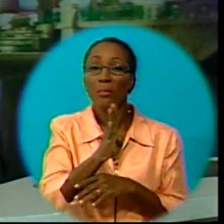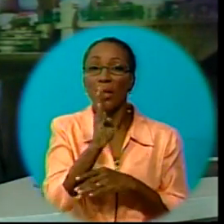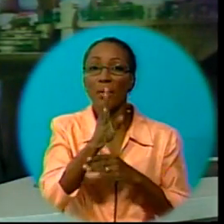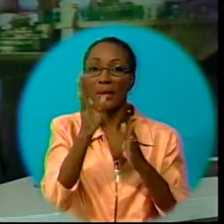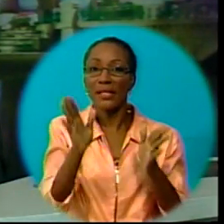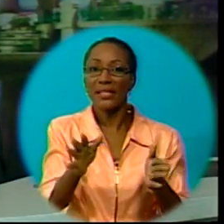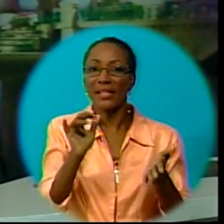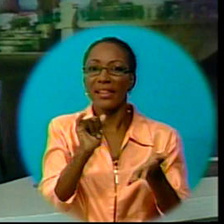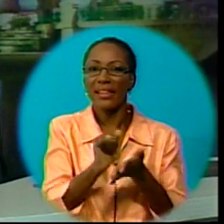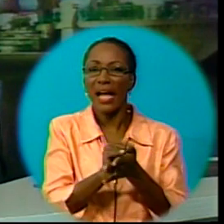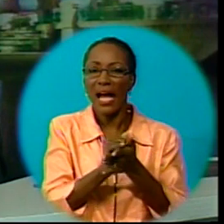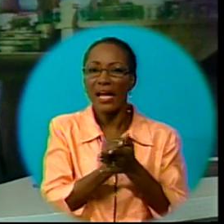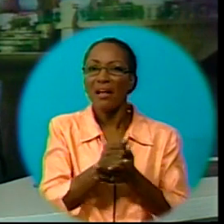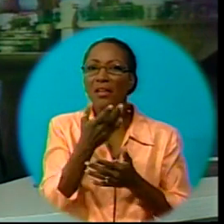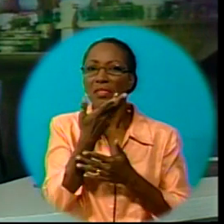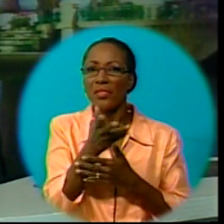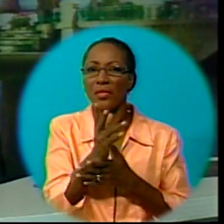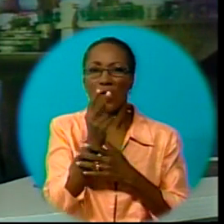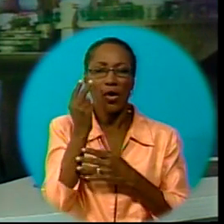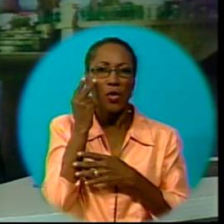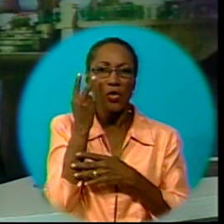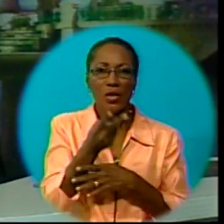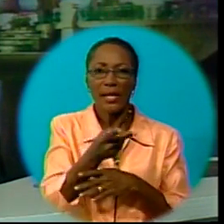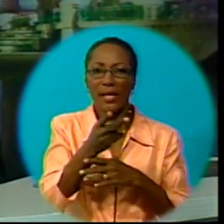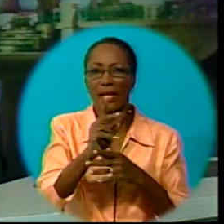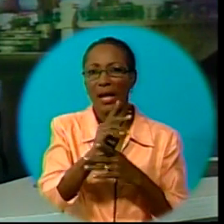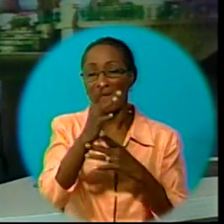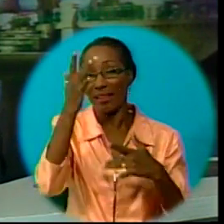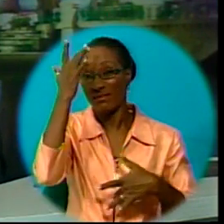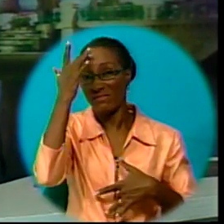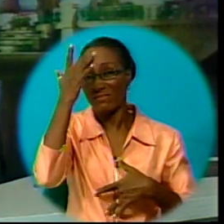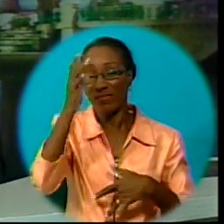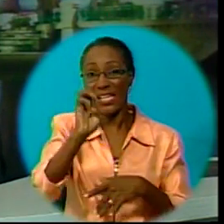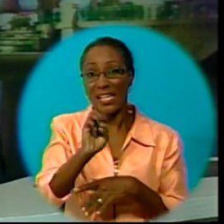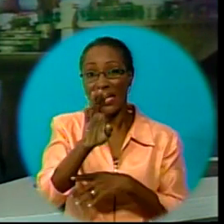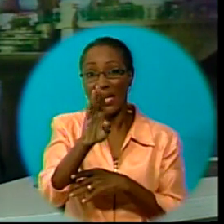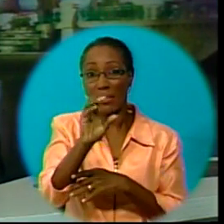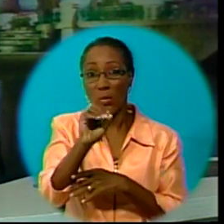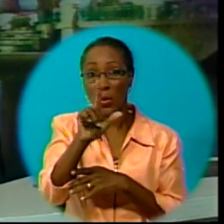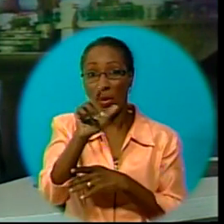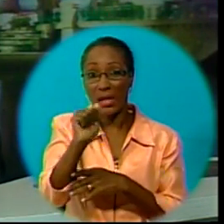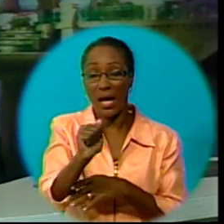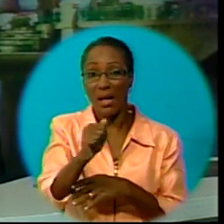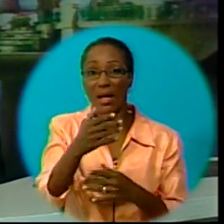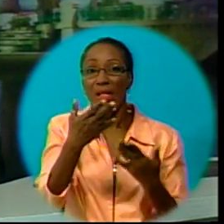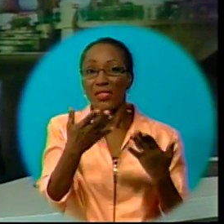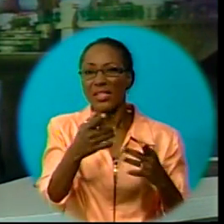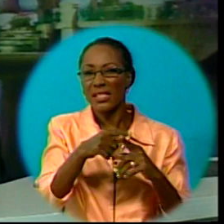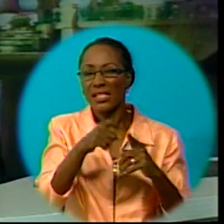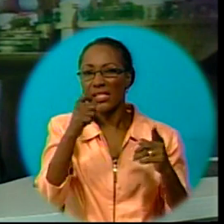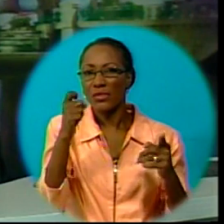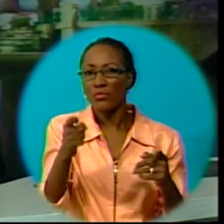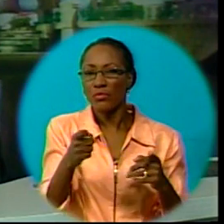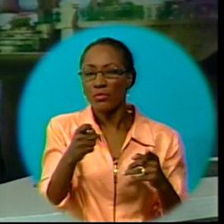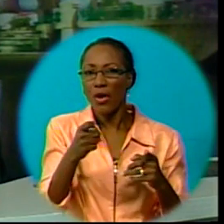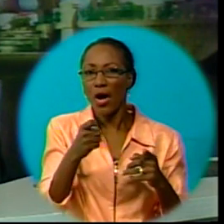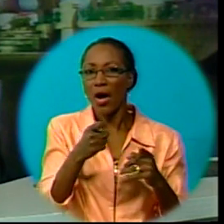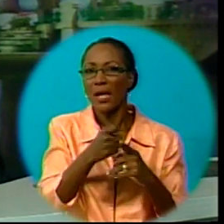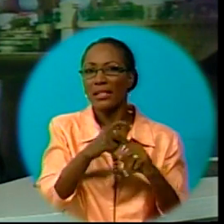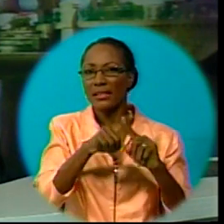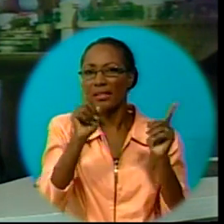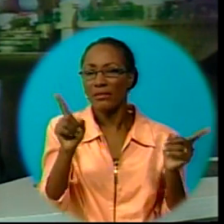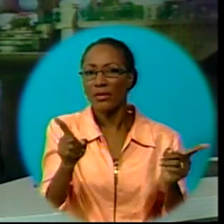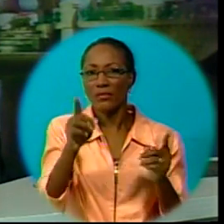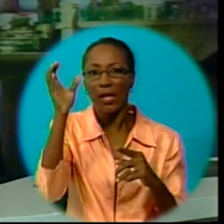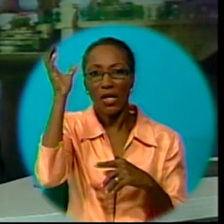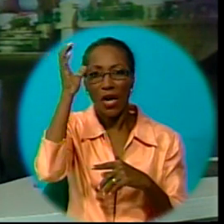public that it is aggressively addressing the threat of Ebola. It says this is contrary to comments attributed to Dr. Carlos Chase, the president